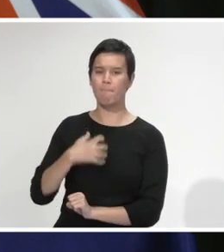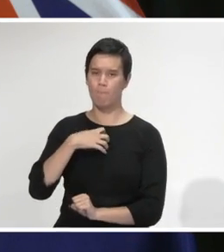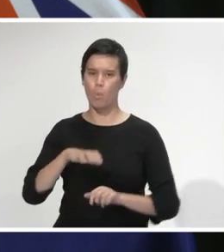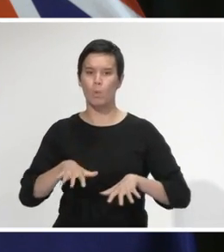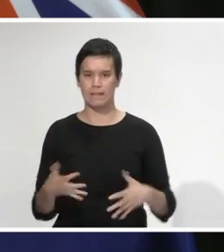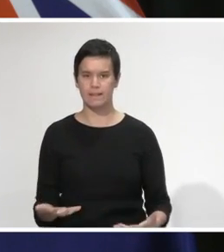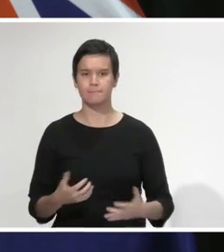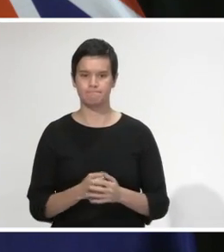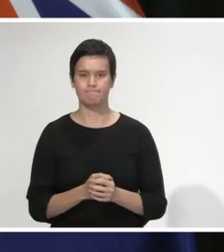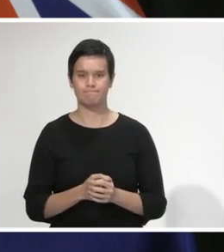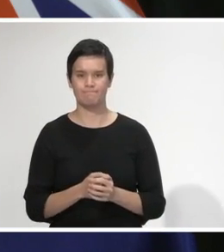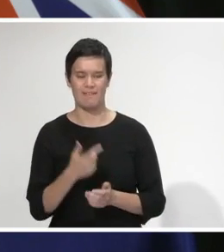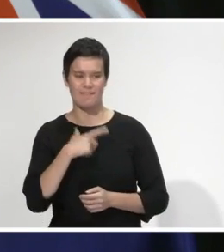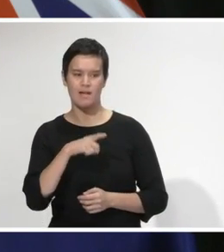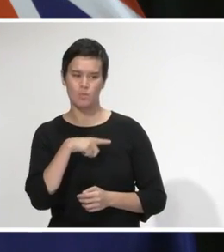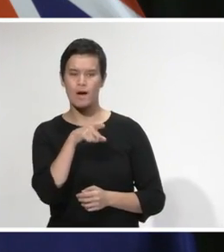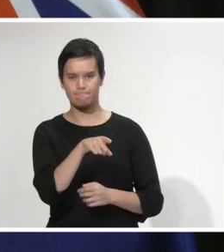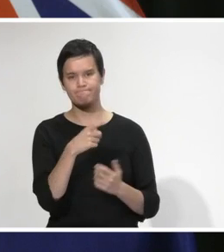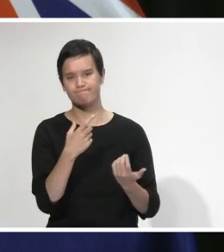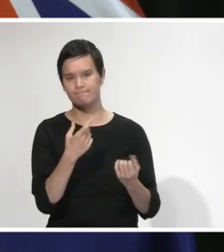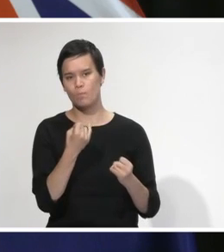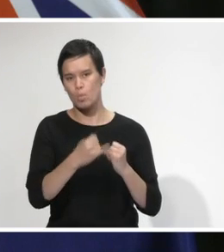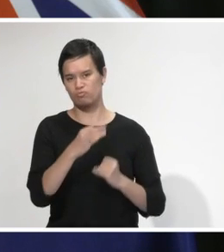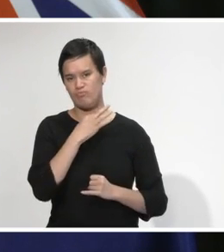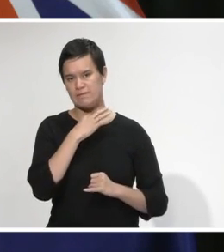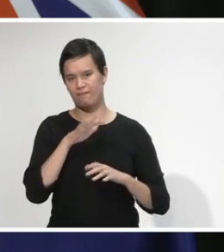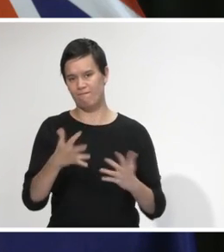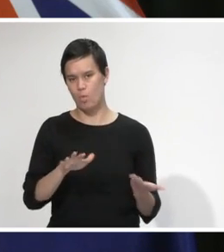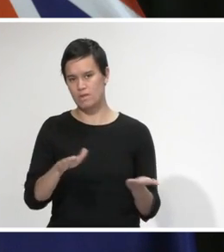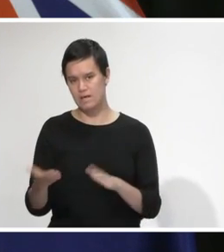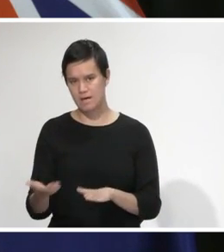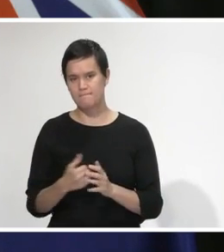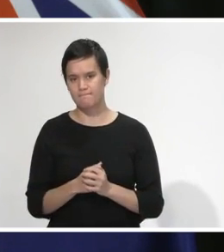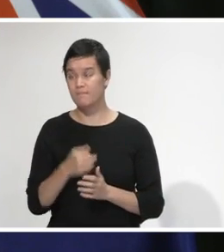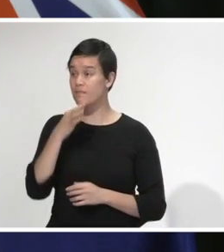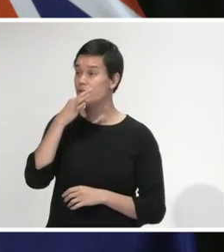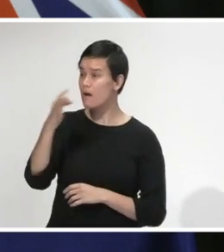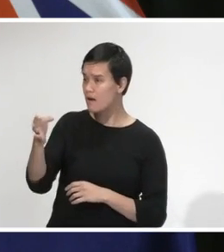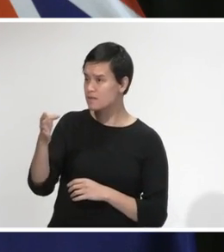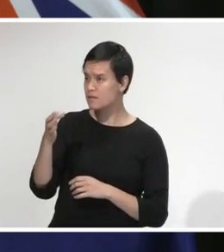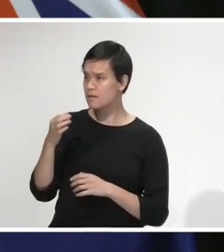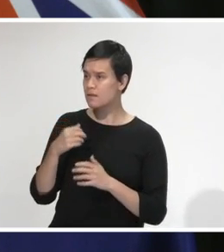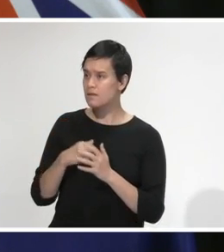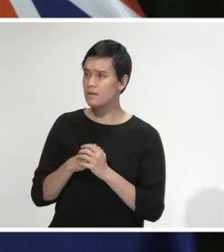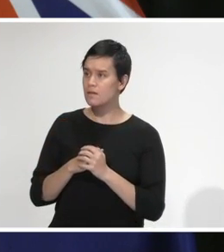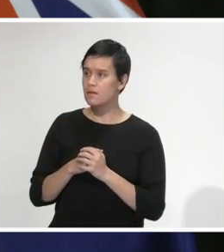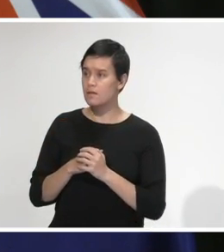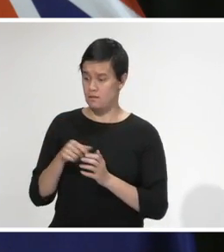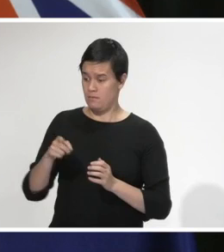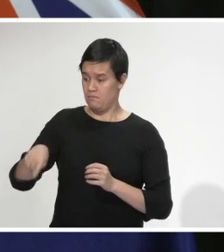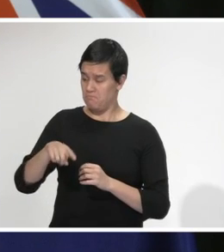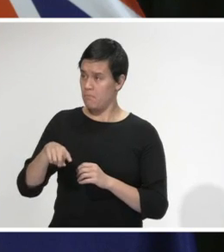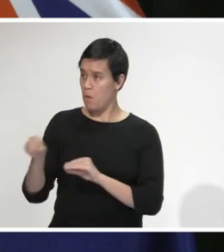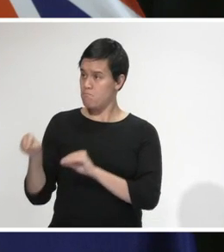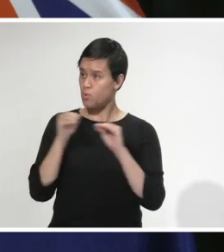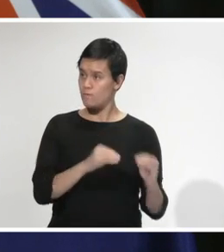them, highly represented in the fatalities. Is it because were they chosen specifically to be moved to Burwood?